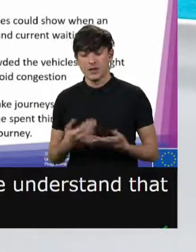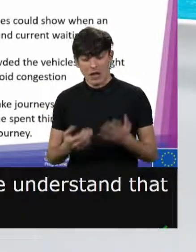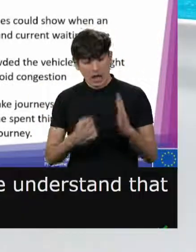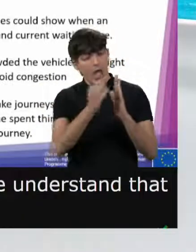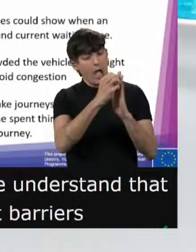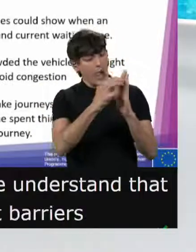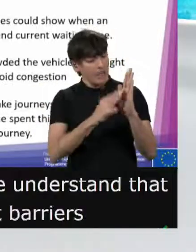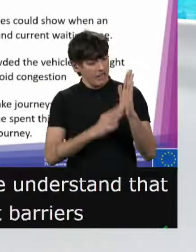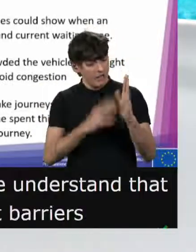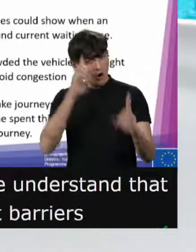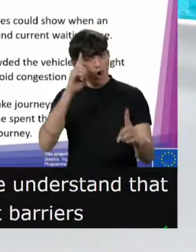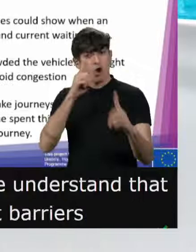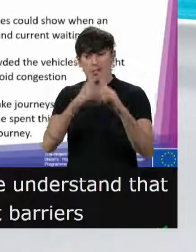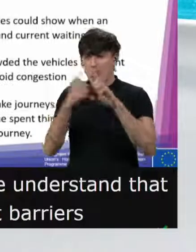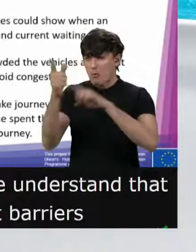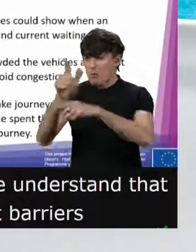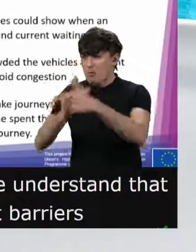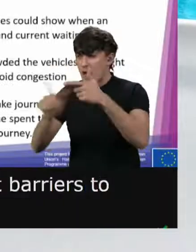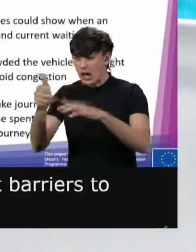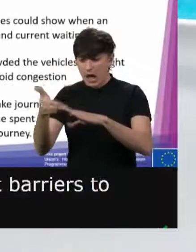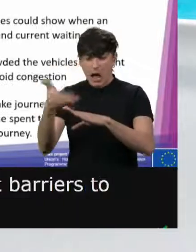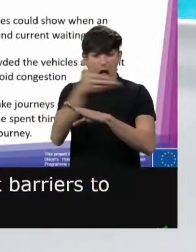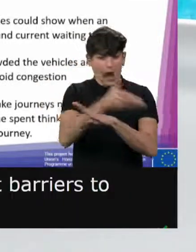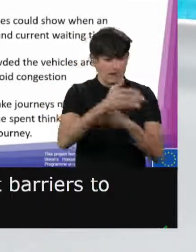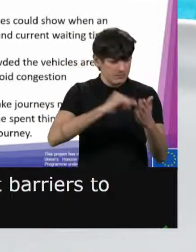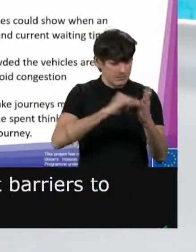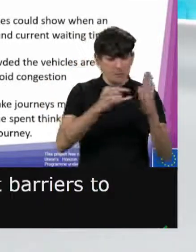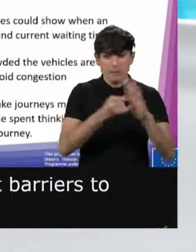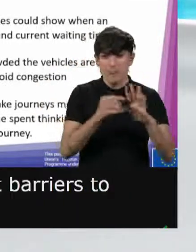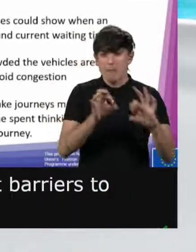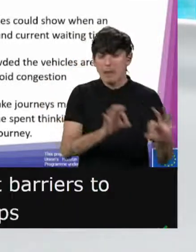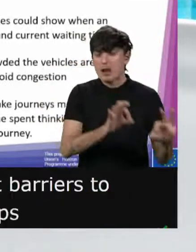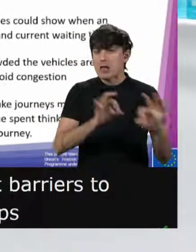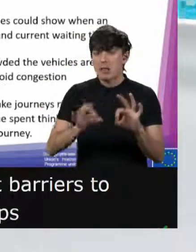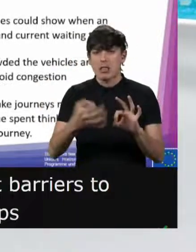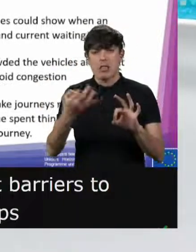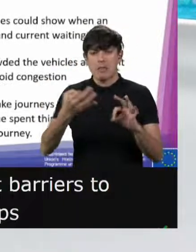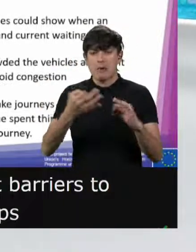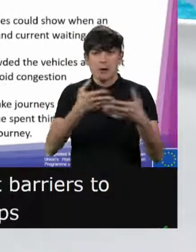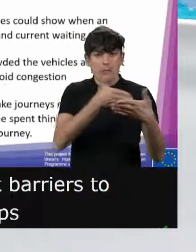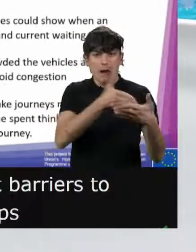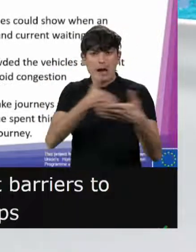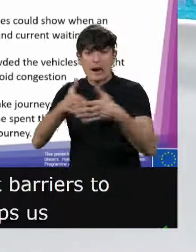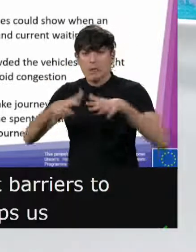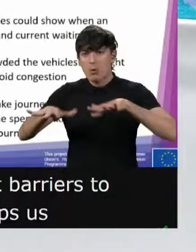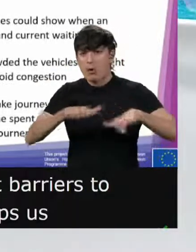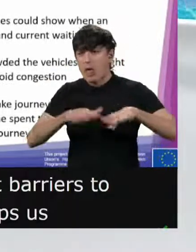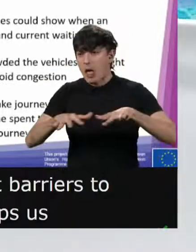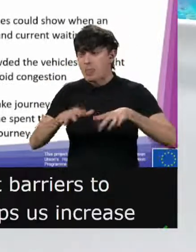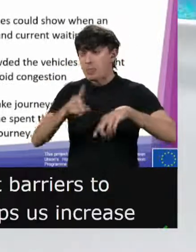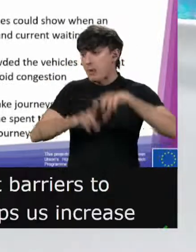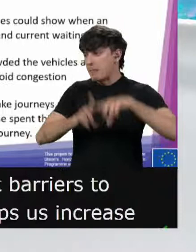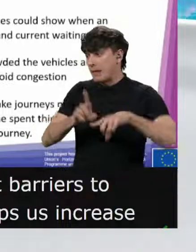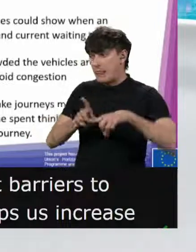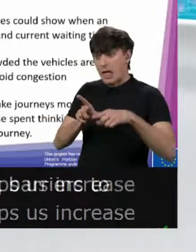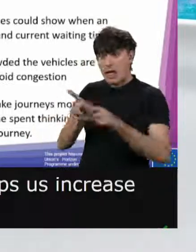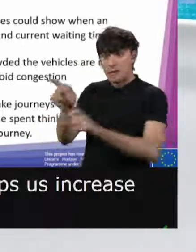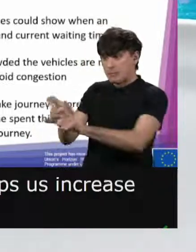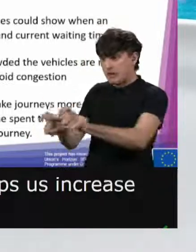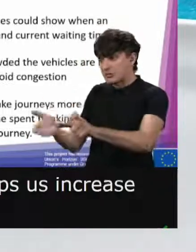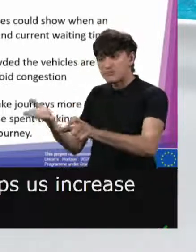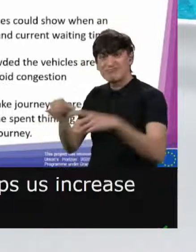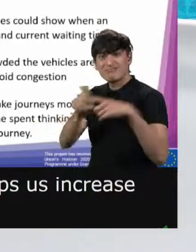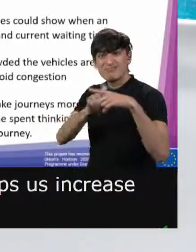mobility vary from person to person, and that helps us increase autonomy. So travel planning apps that brought together